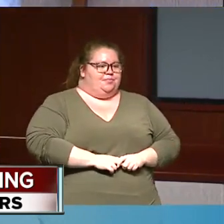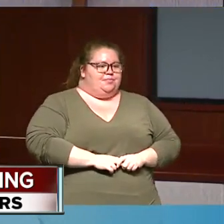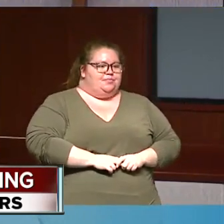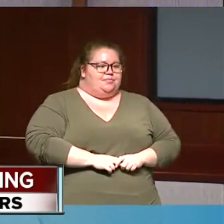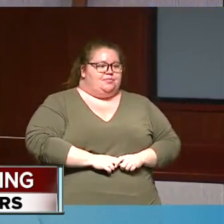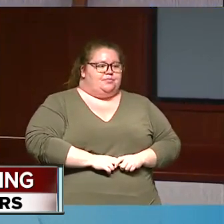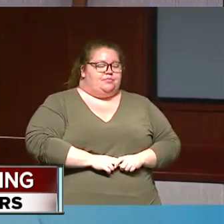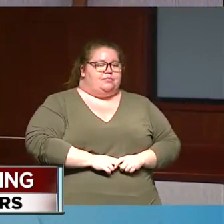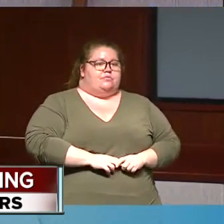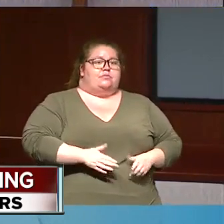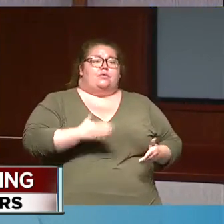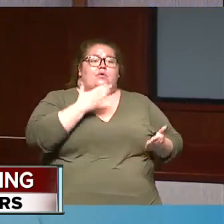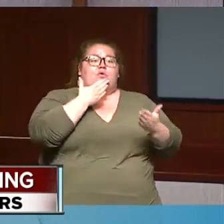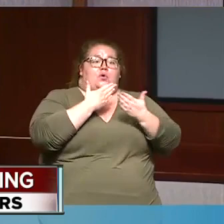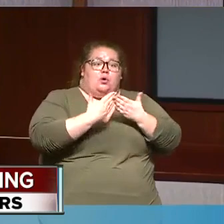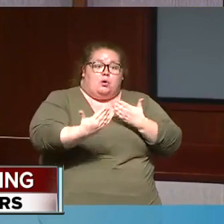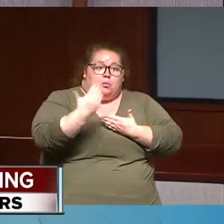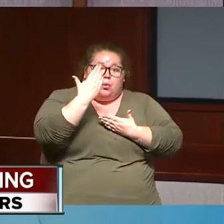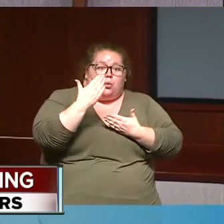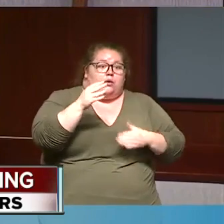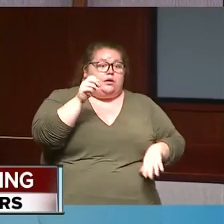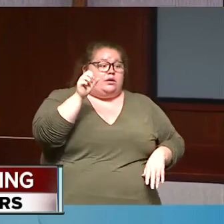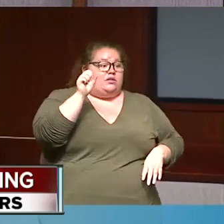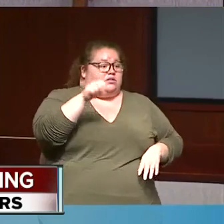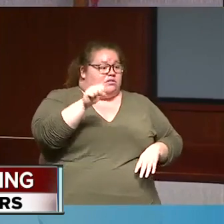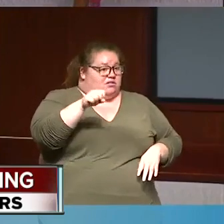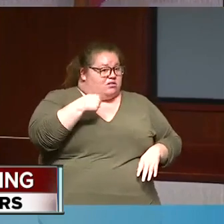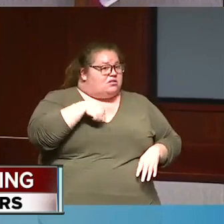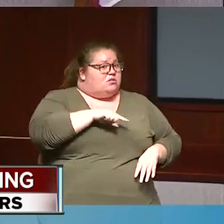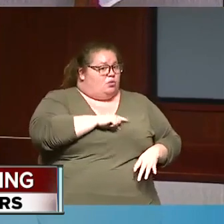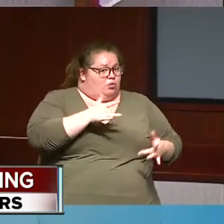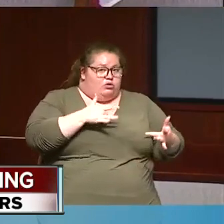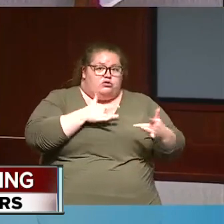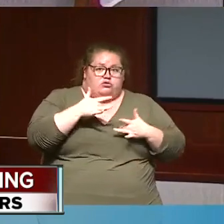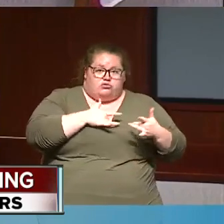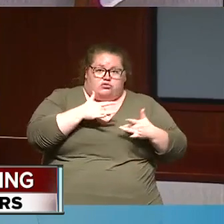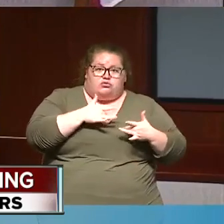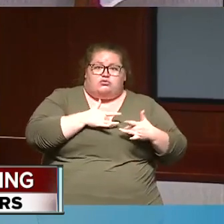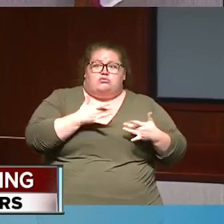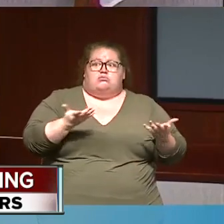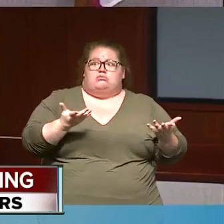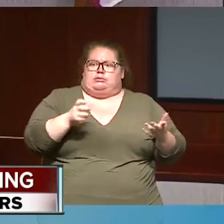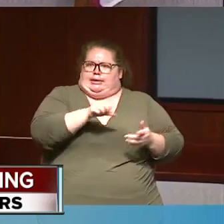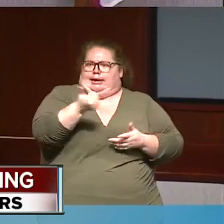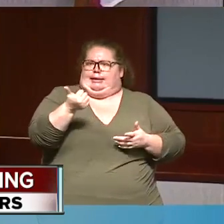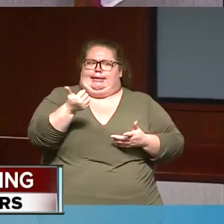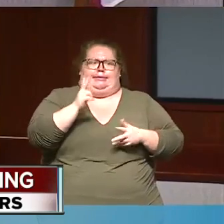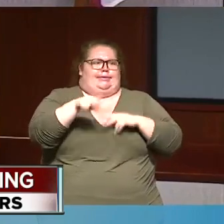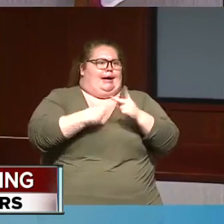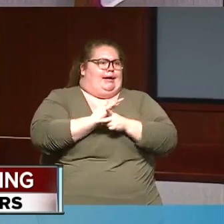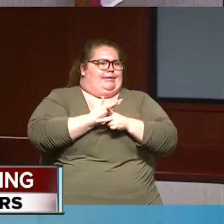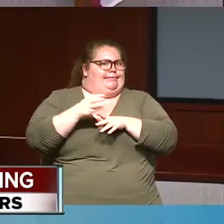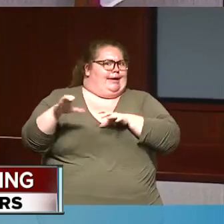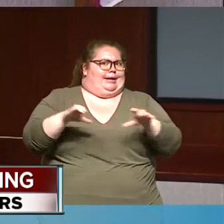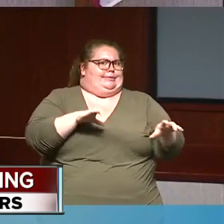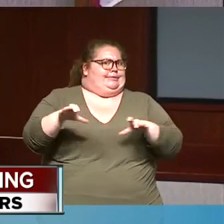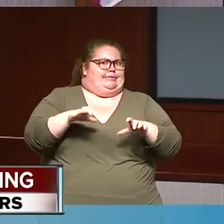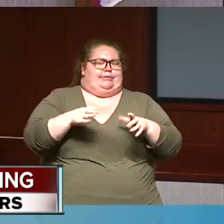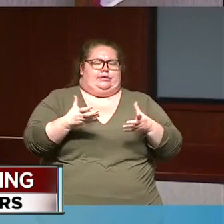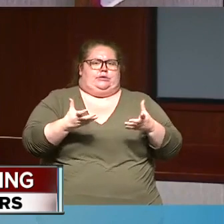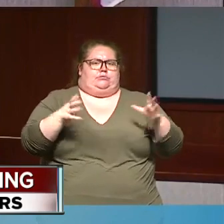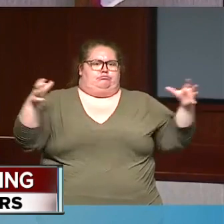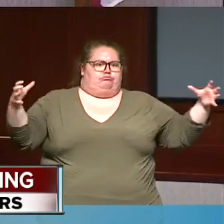Tim, good morning. Yes, we are concerned. In fact, we're concerned with any activity that potentially could increase